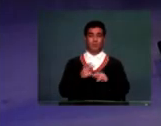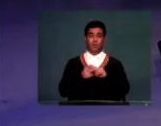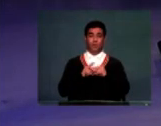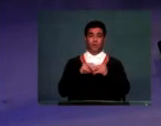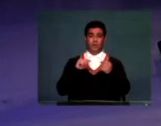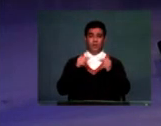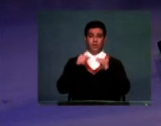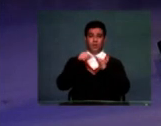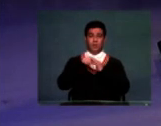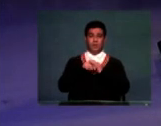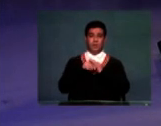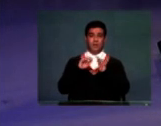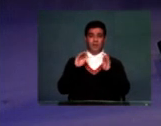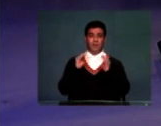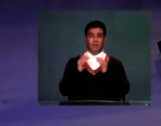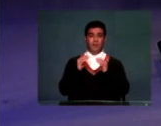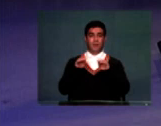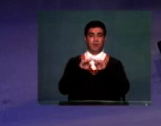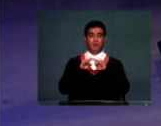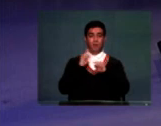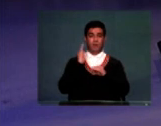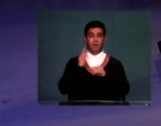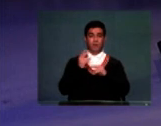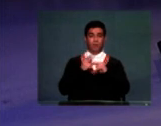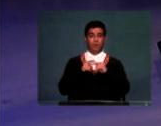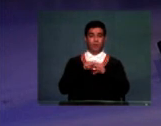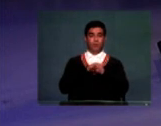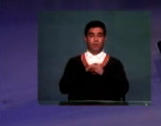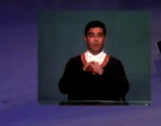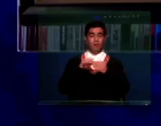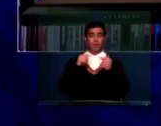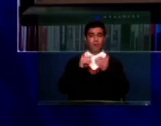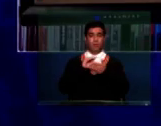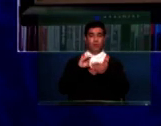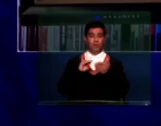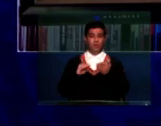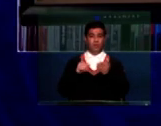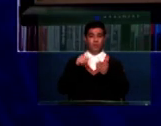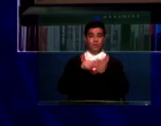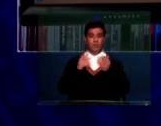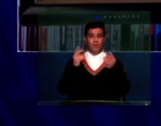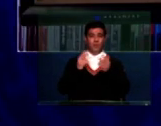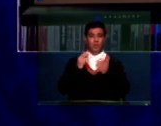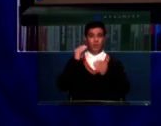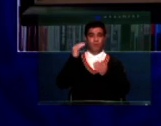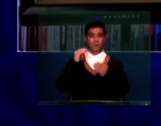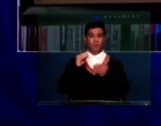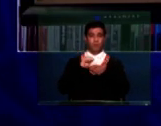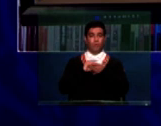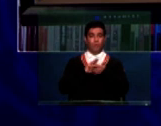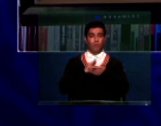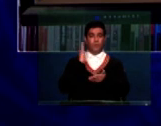reaksiyamiz qisqa iyonli tenglama bo'lganligi uchun endi to'liq reaksiyani yozib, kerakli molekullar oldiga koeffitsentlarni qo'yib